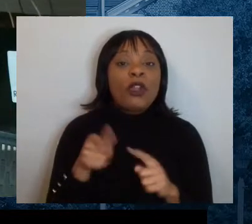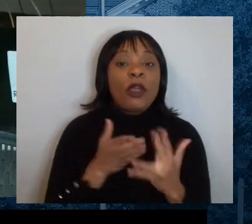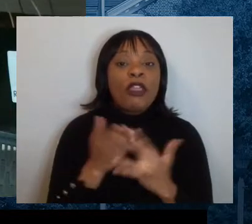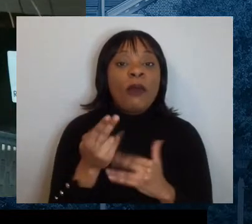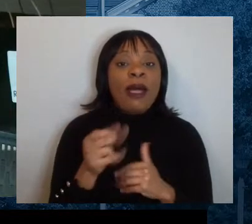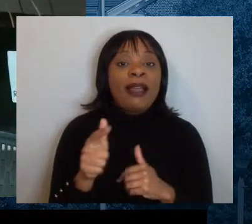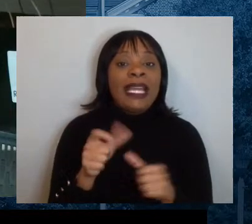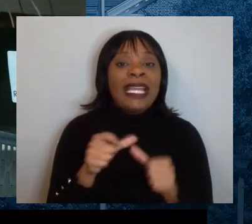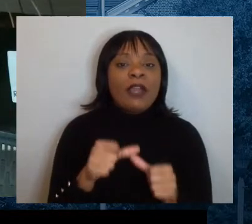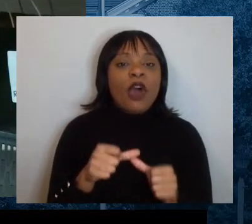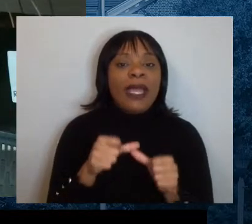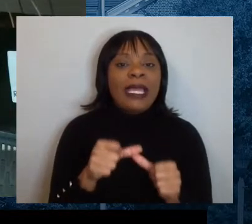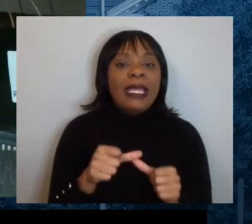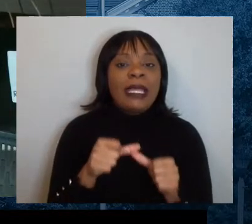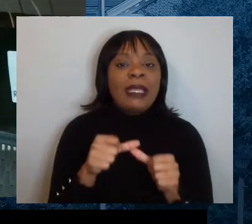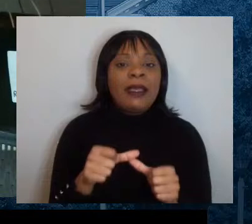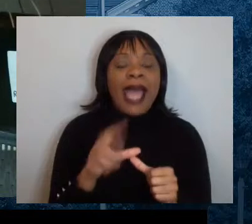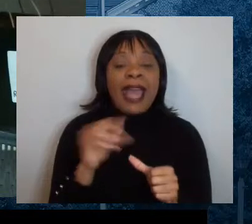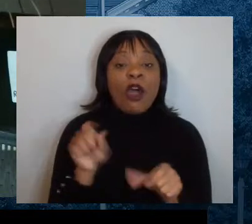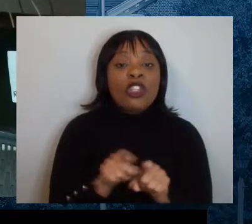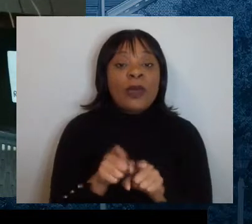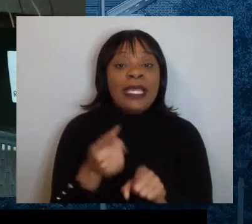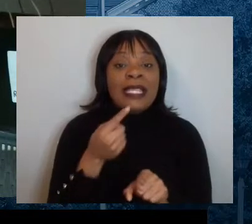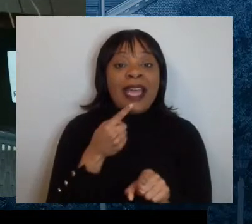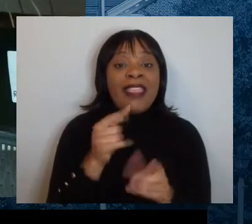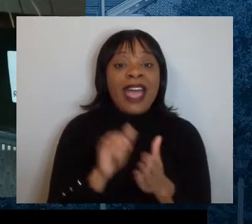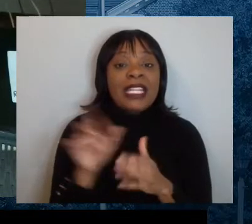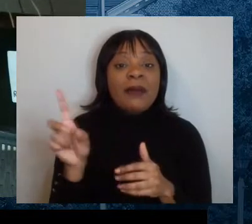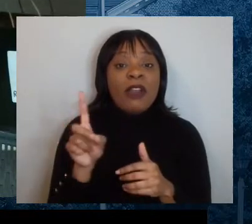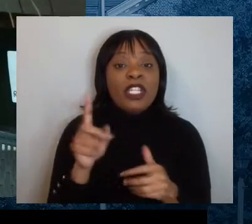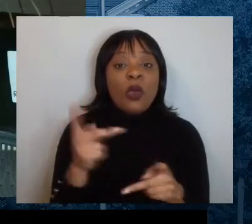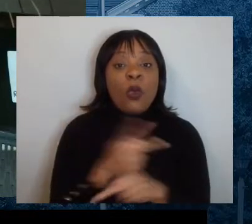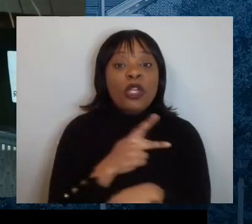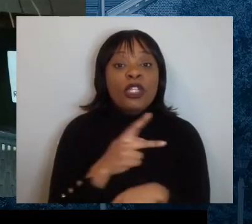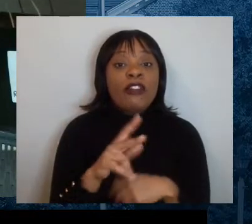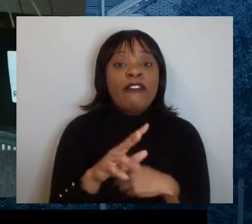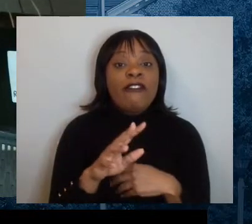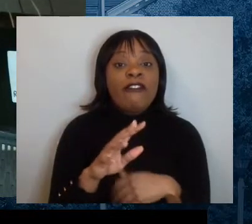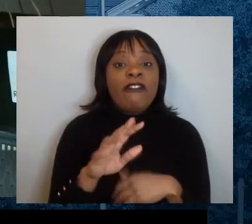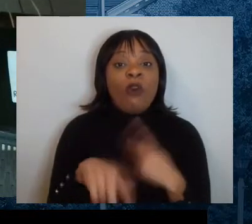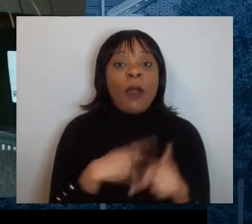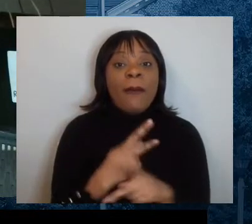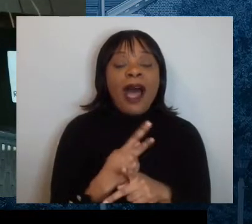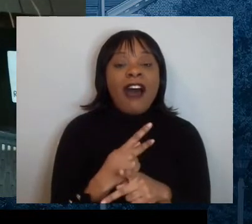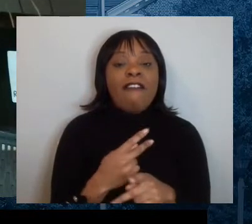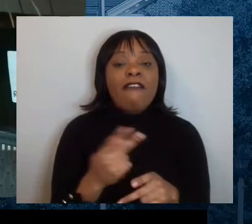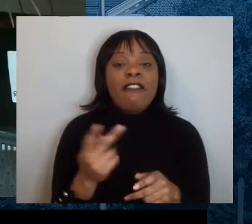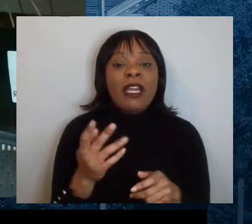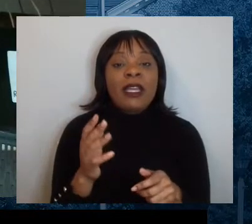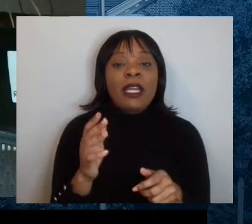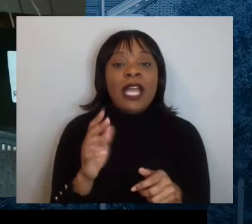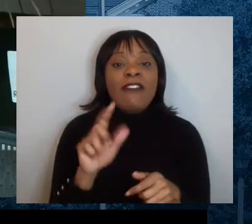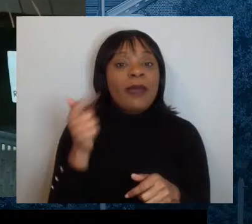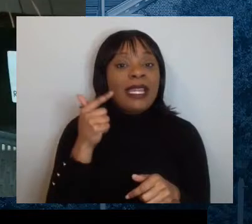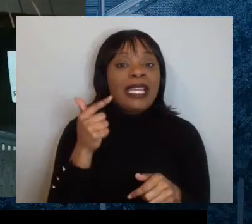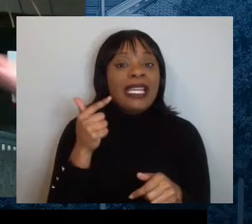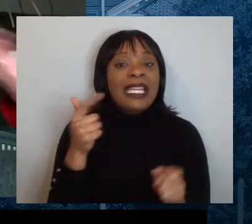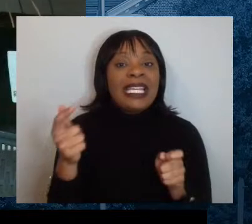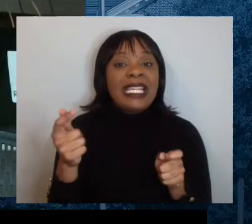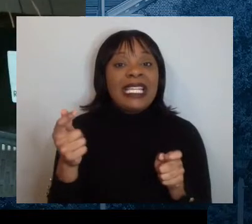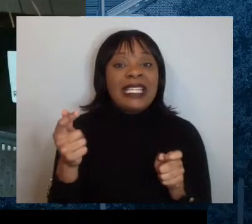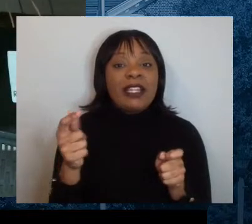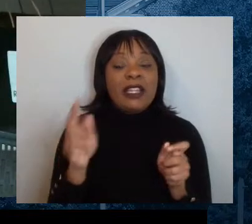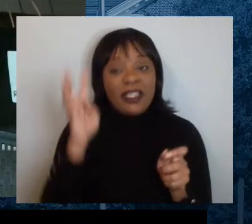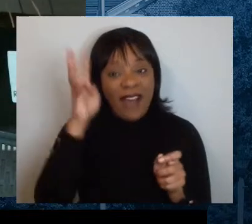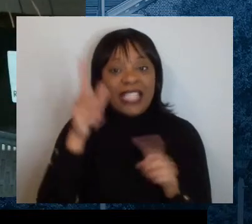going." He also said that the democracy is the worst form of government devised by wit of man, except for all the rest. This is